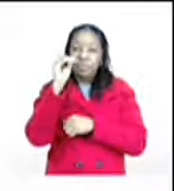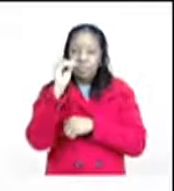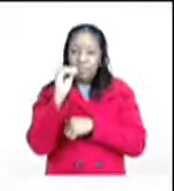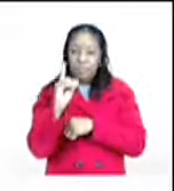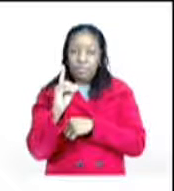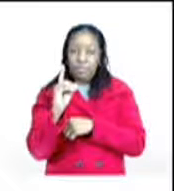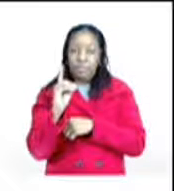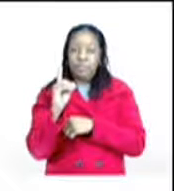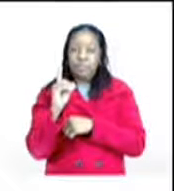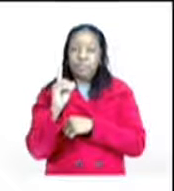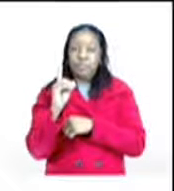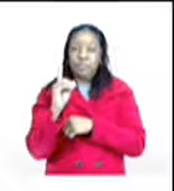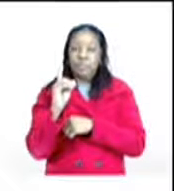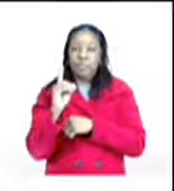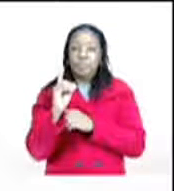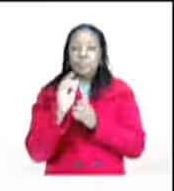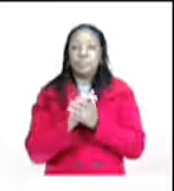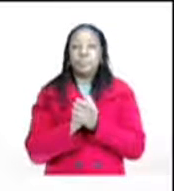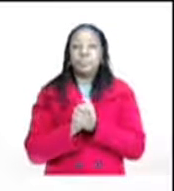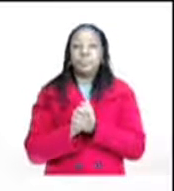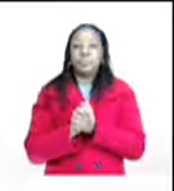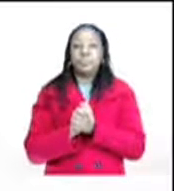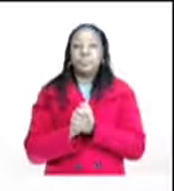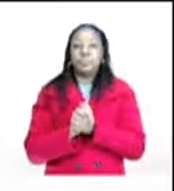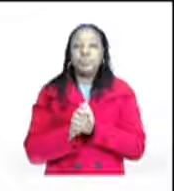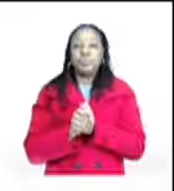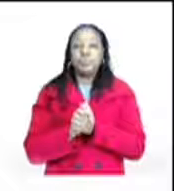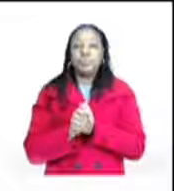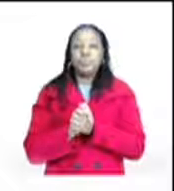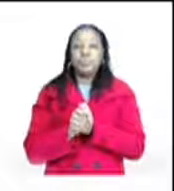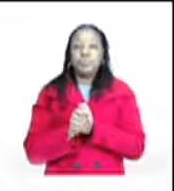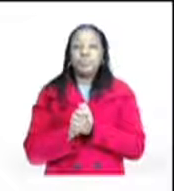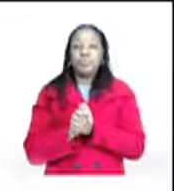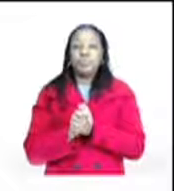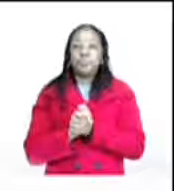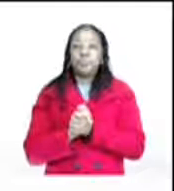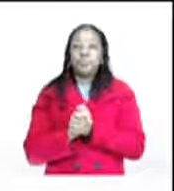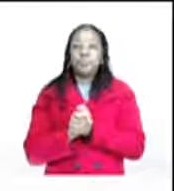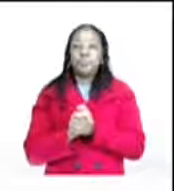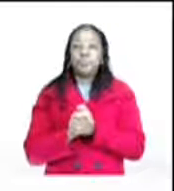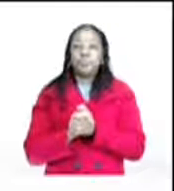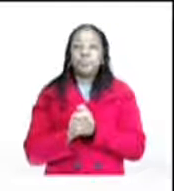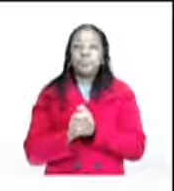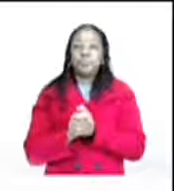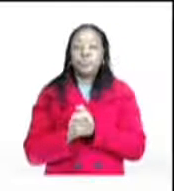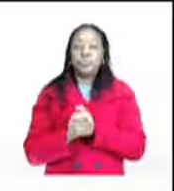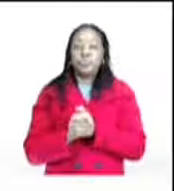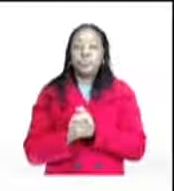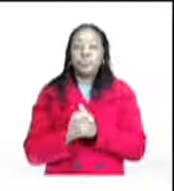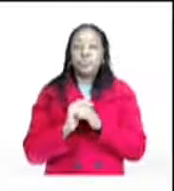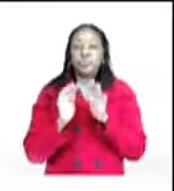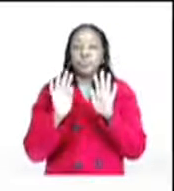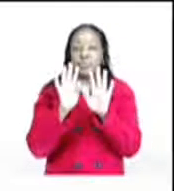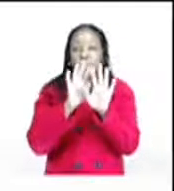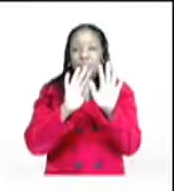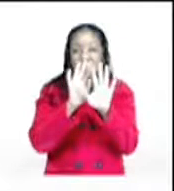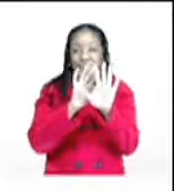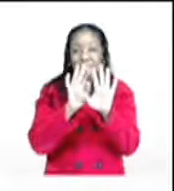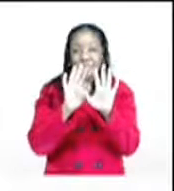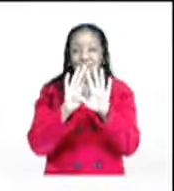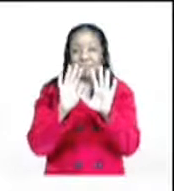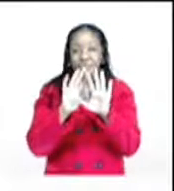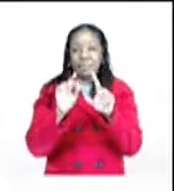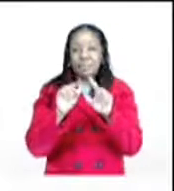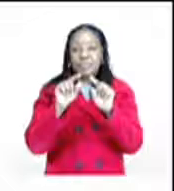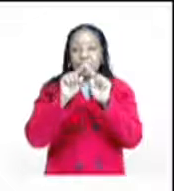D, D, D. Letter D. And the instruction says, color